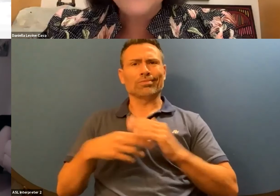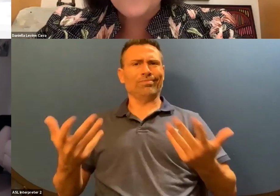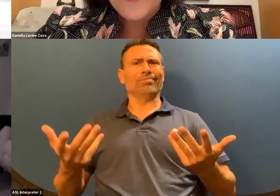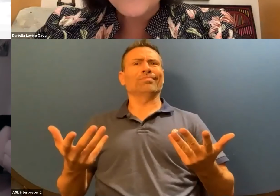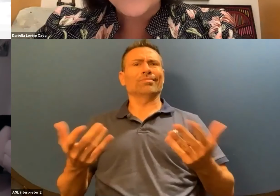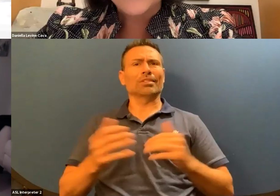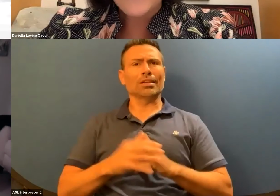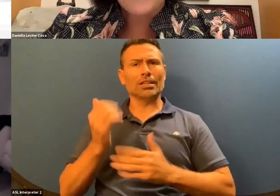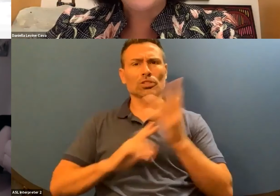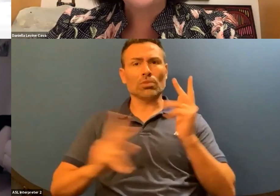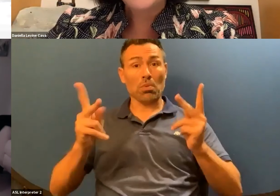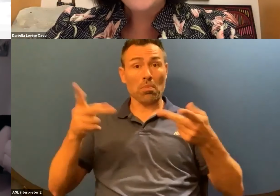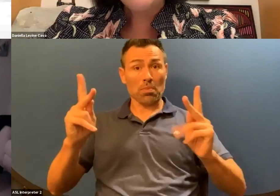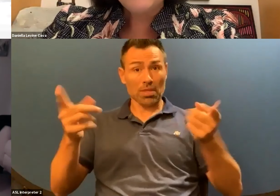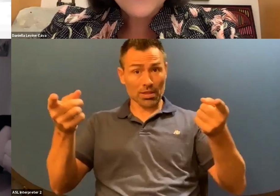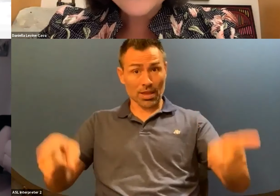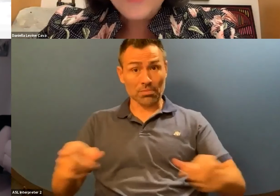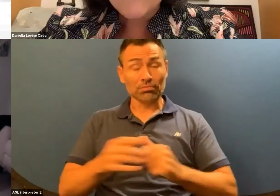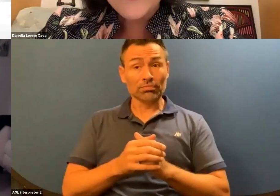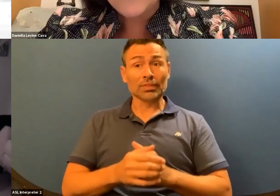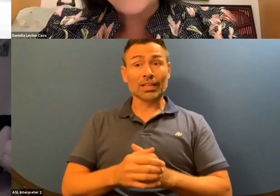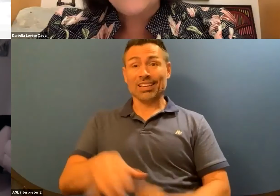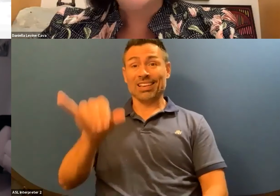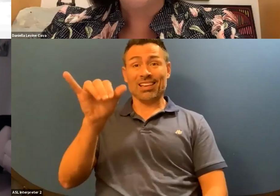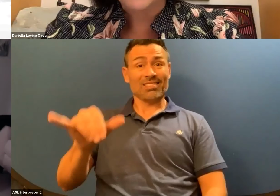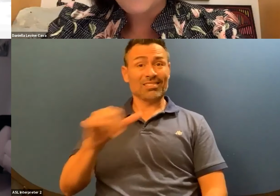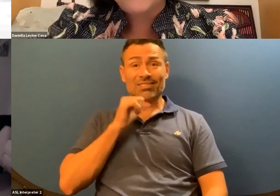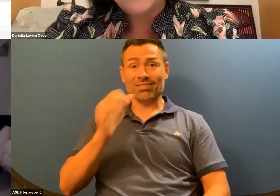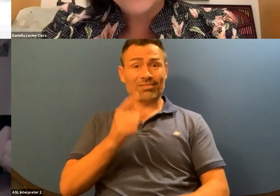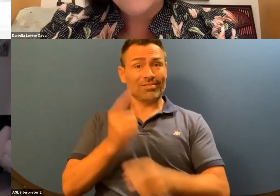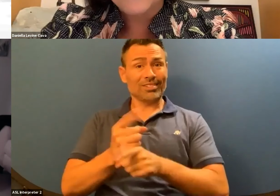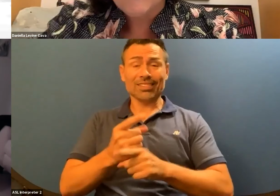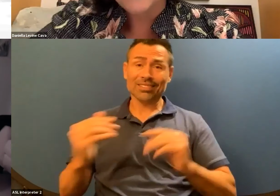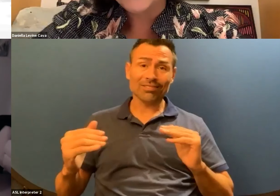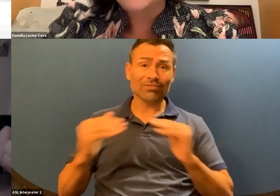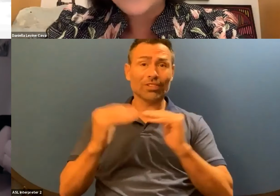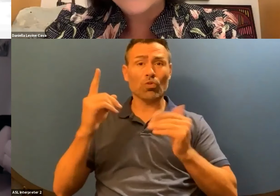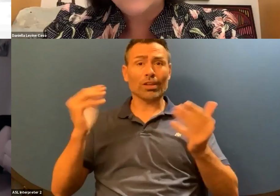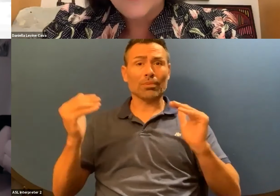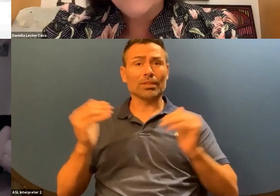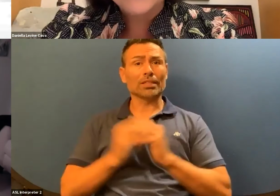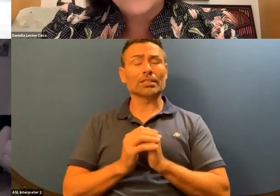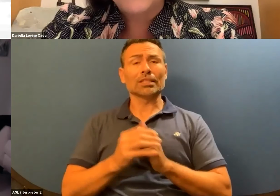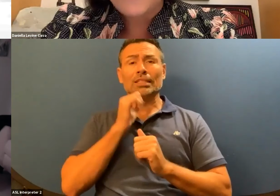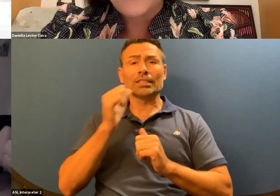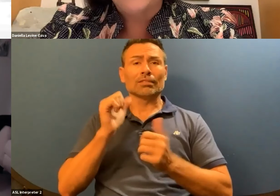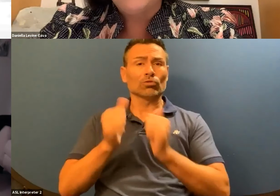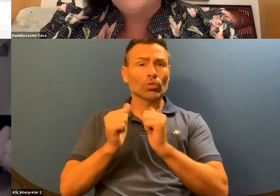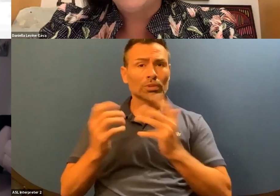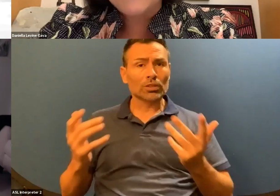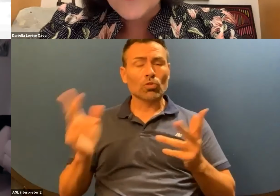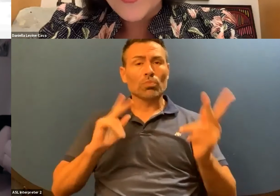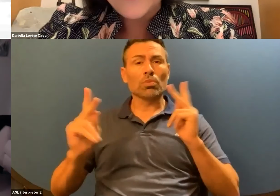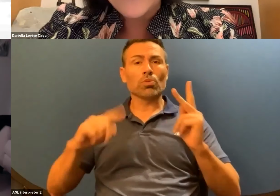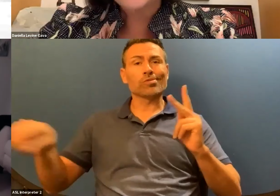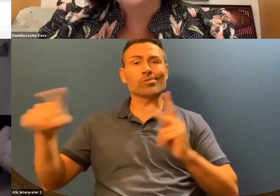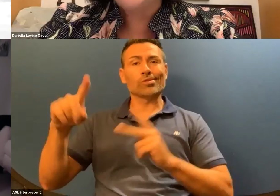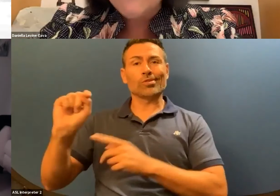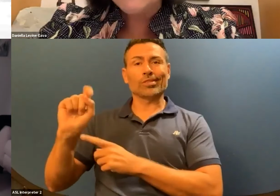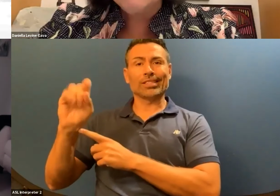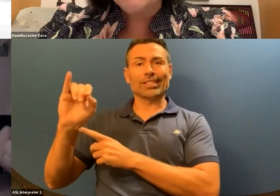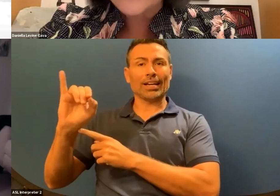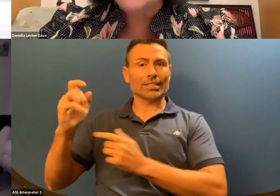let them get away with it. And, you know, that's not right. It wasn't fair for the competition, for the hardworking taxi drivers that had been paying their way.